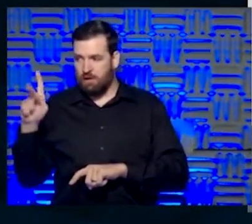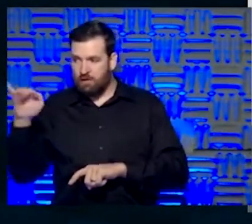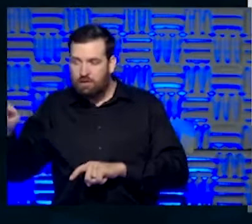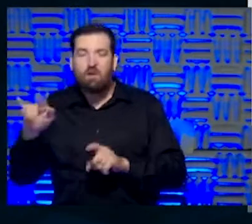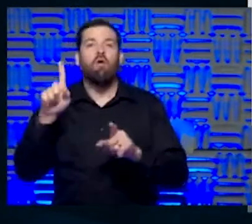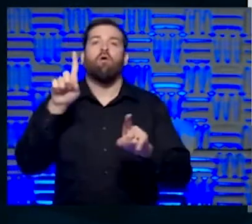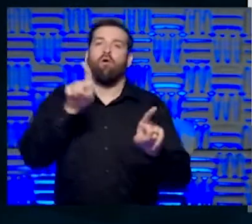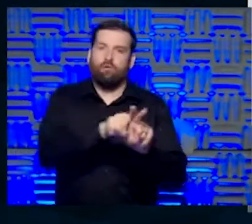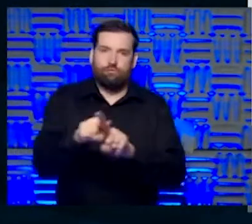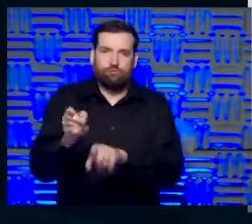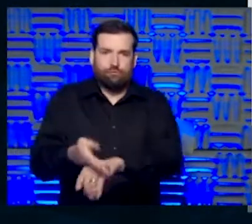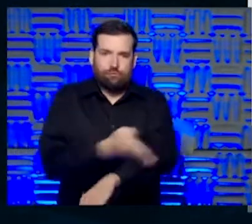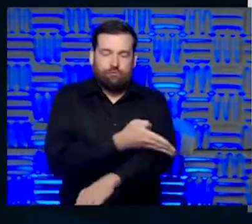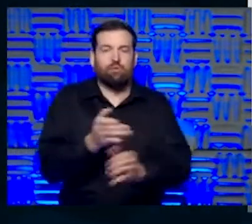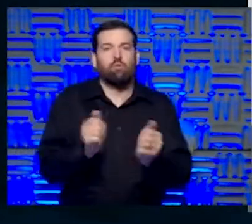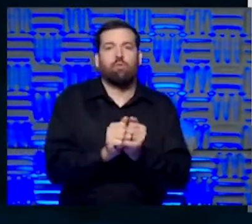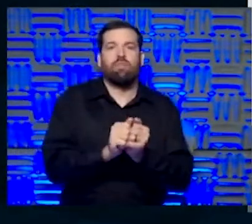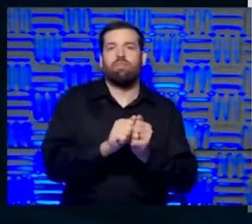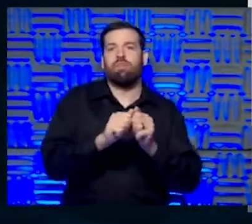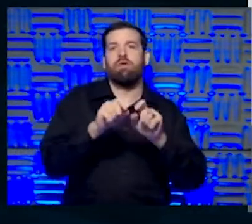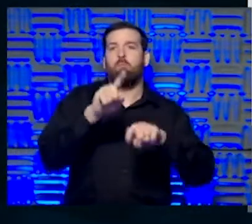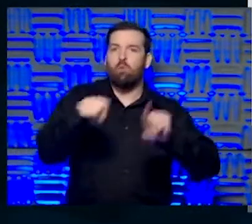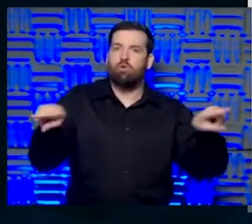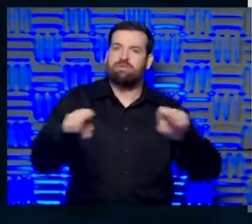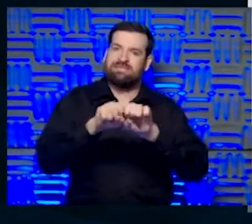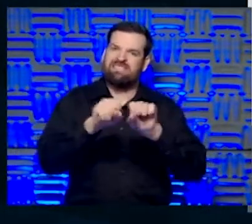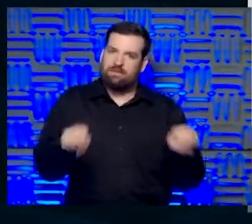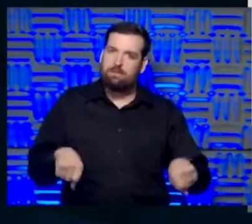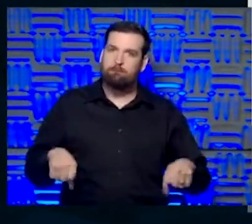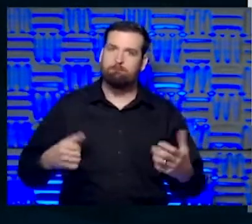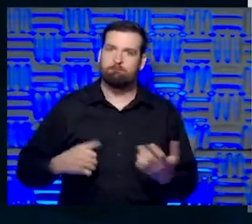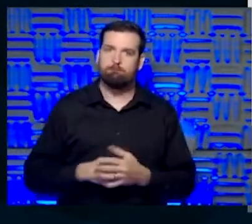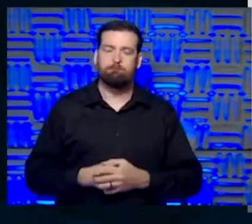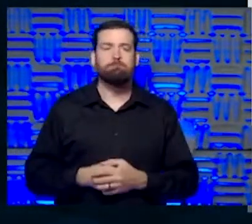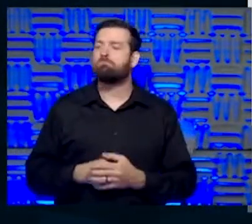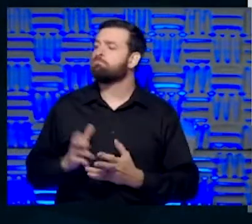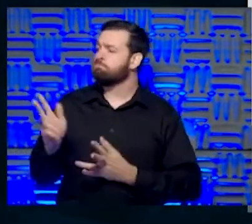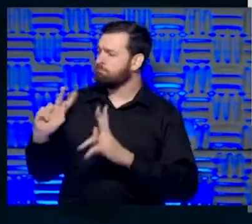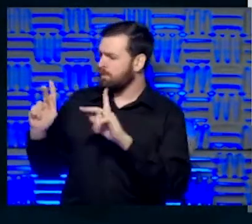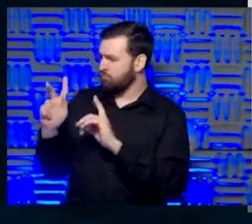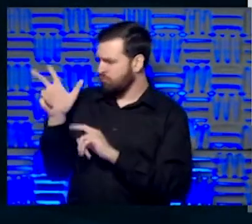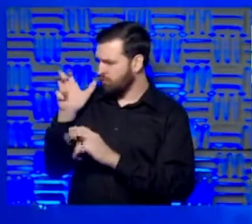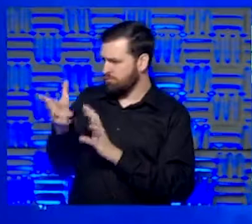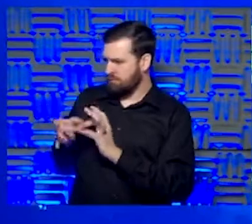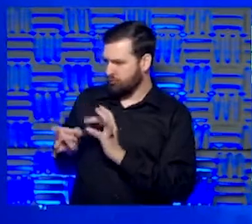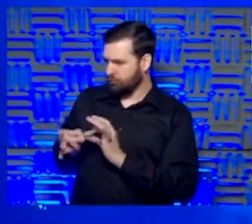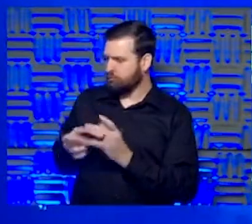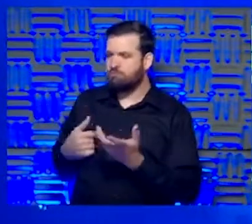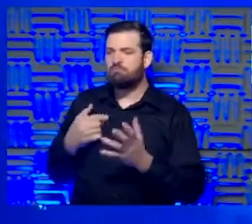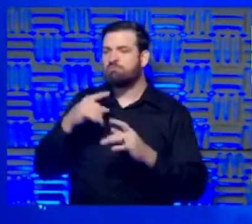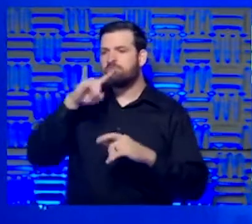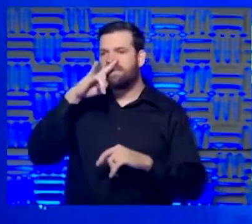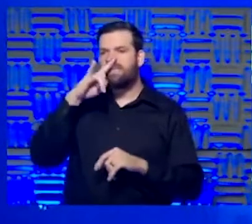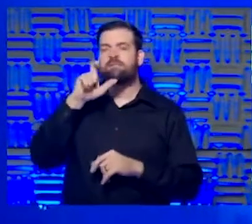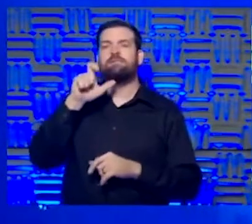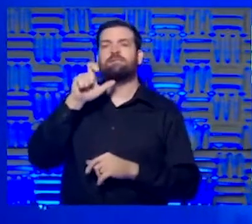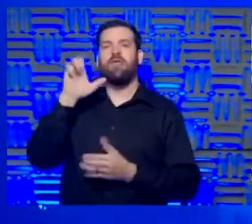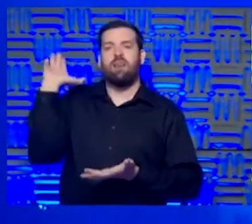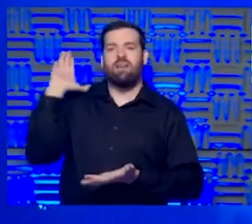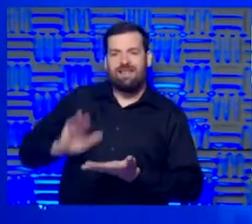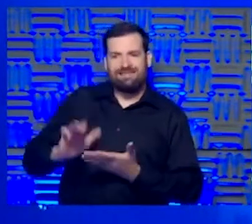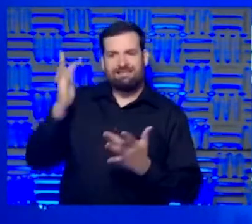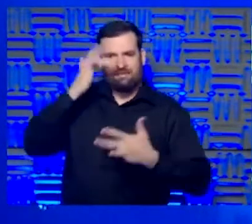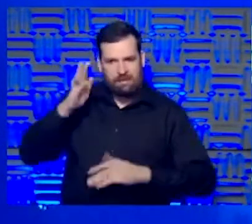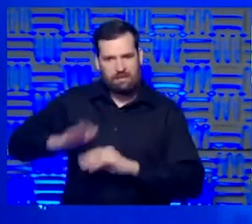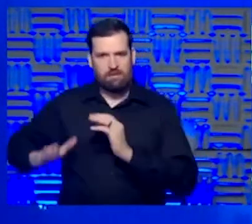patients with MIS-C. So, people may have heard me say on this program, well, kids don't get as sick as adults, but that may not